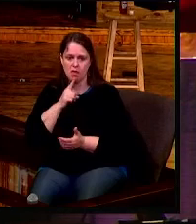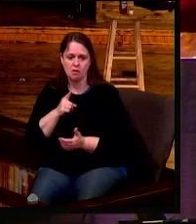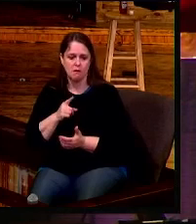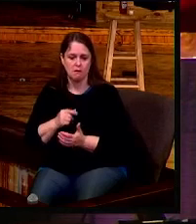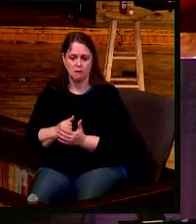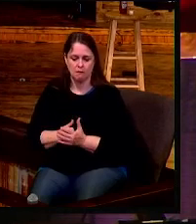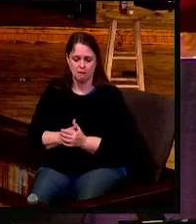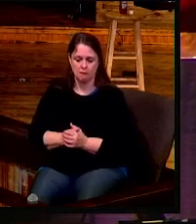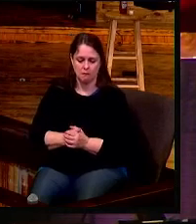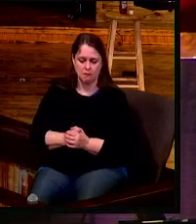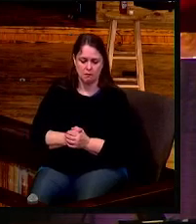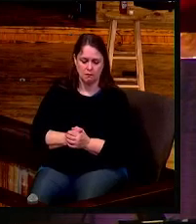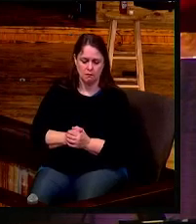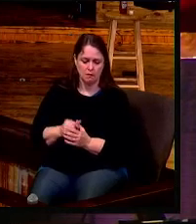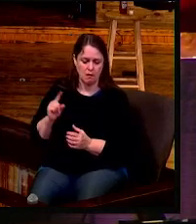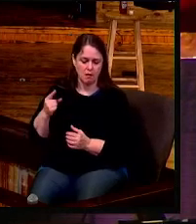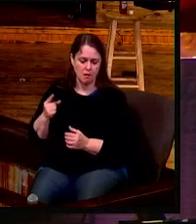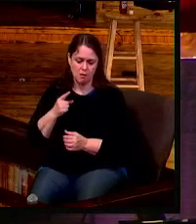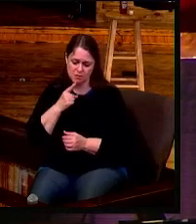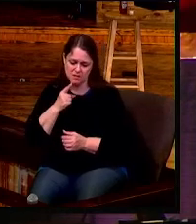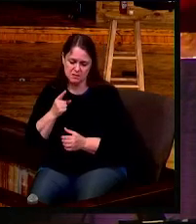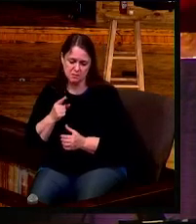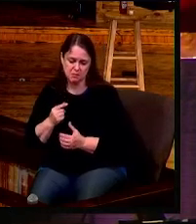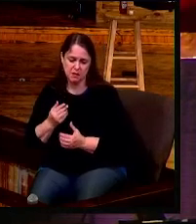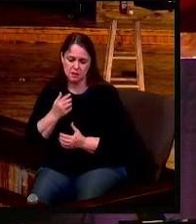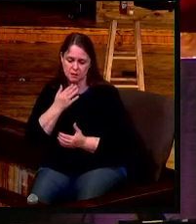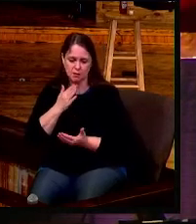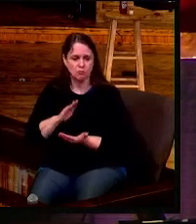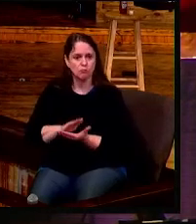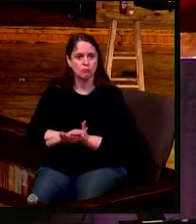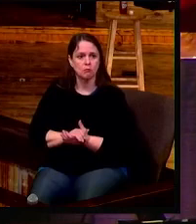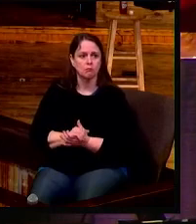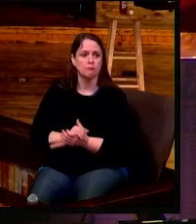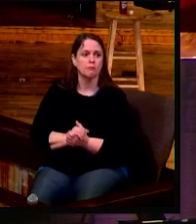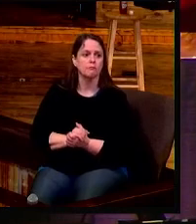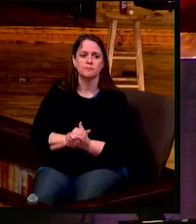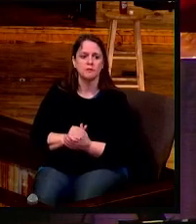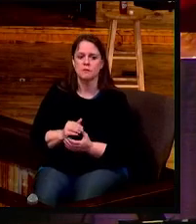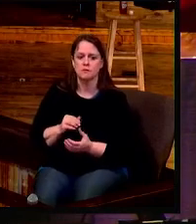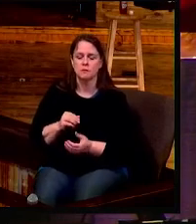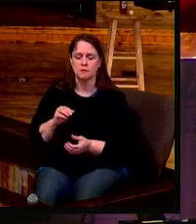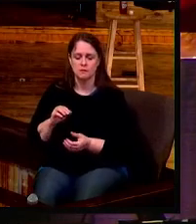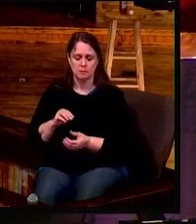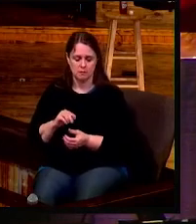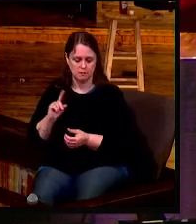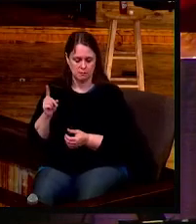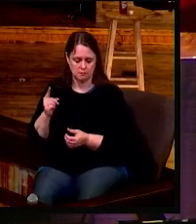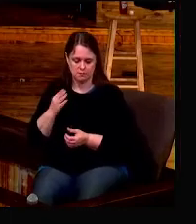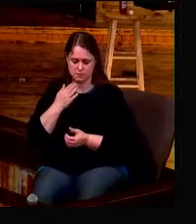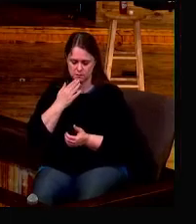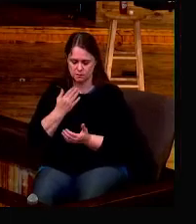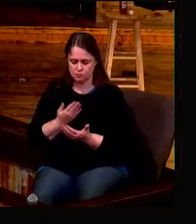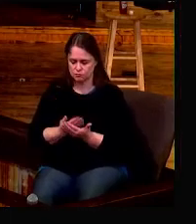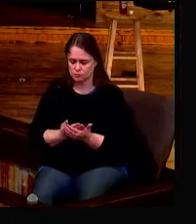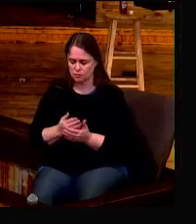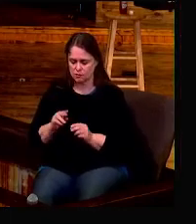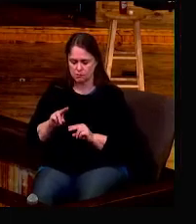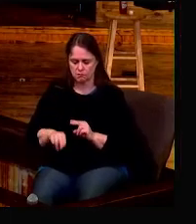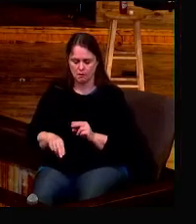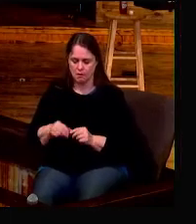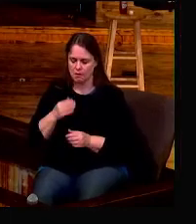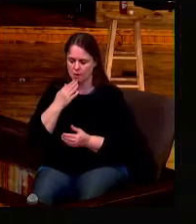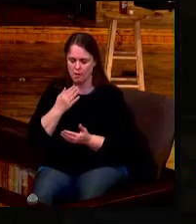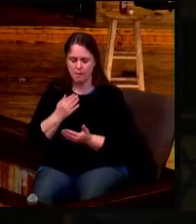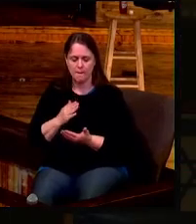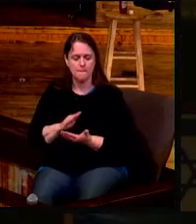quickly and as thoroughly as God in Christ forgave you. Watch the way you talk. Let